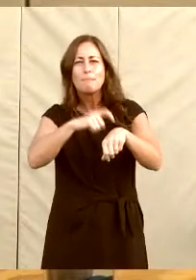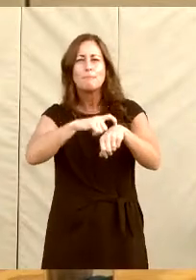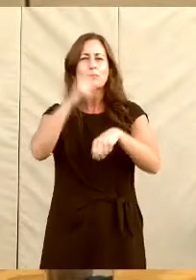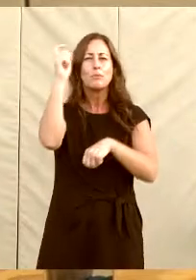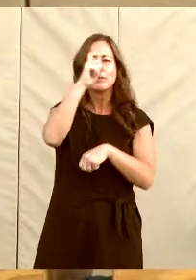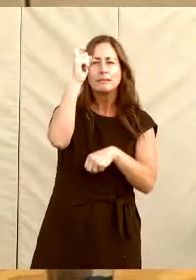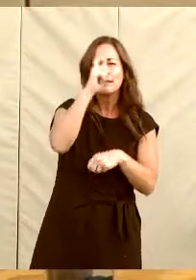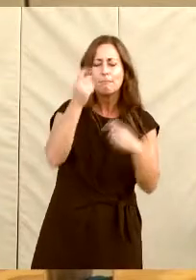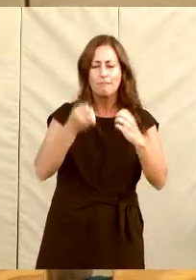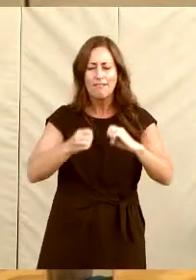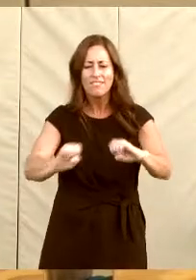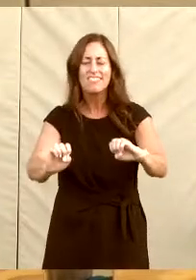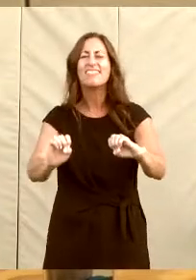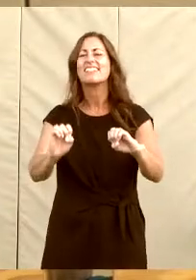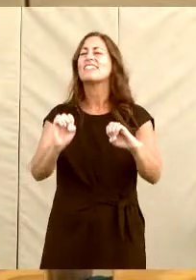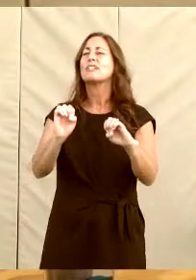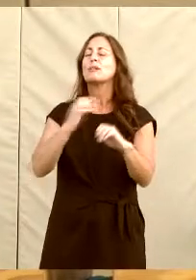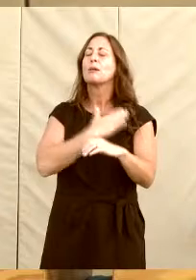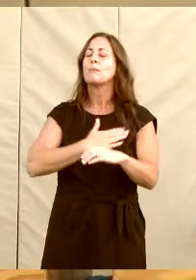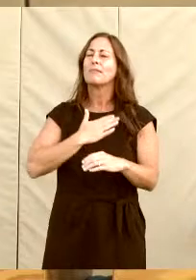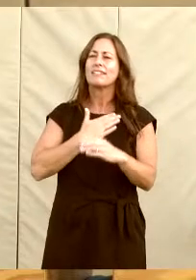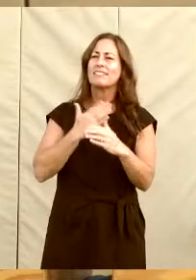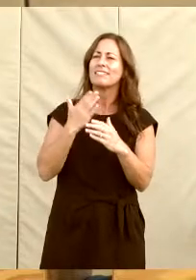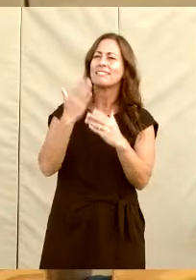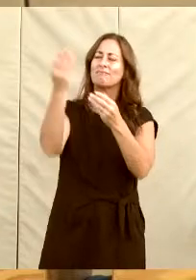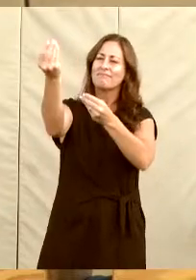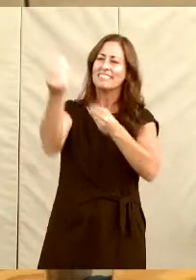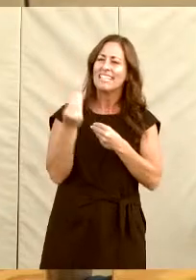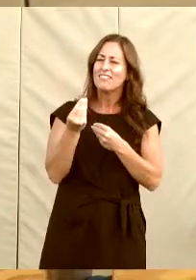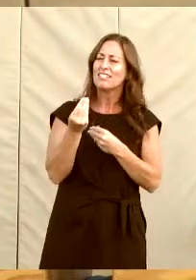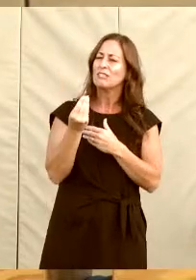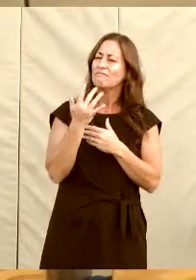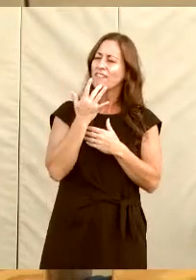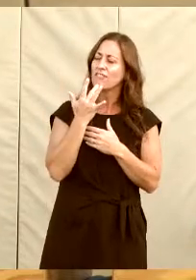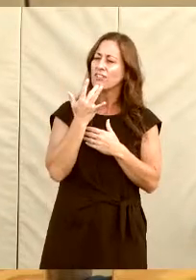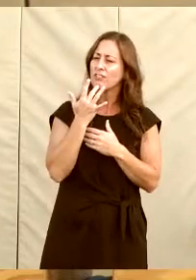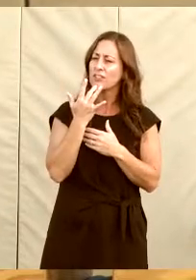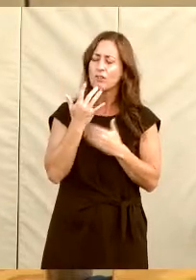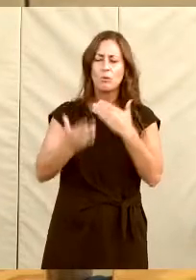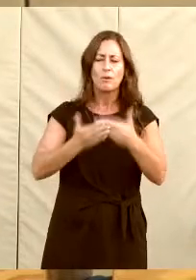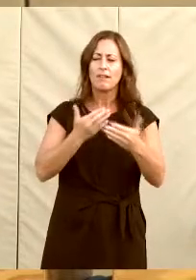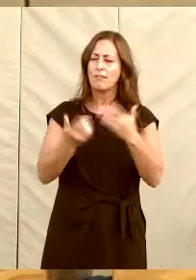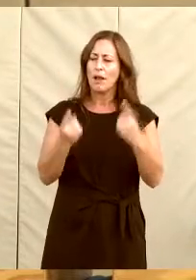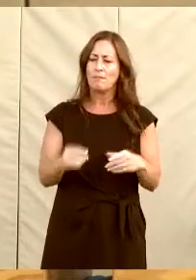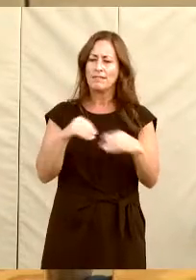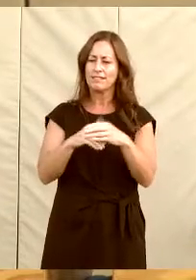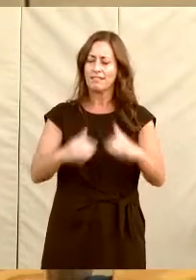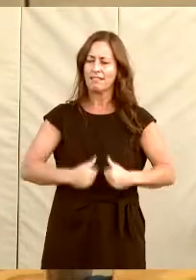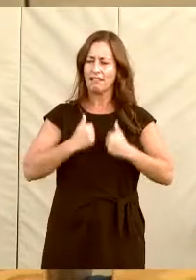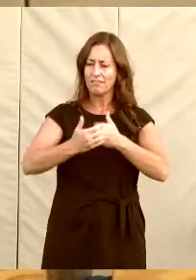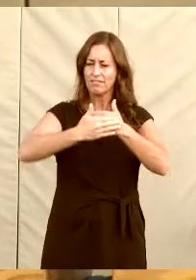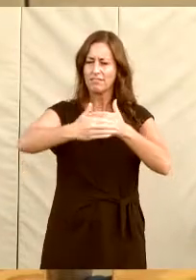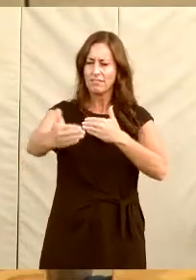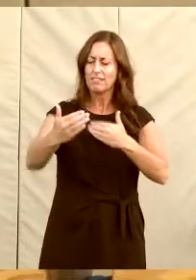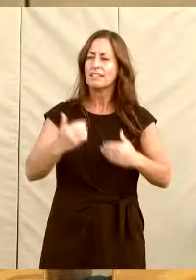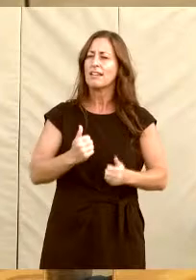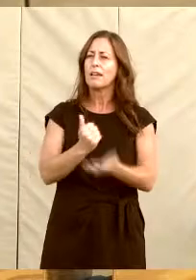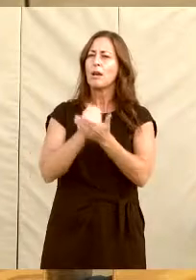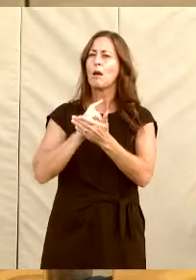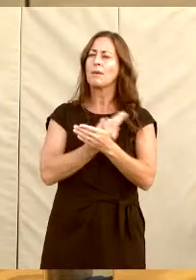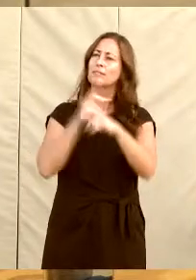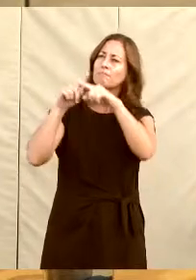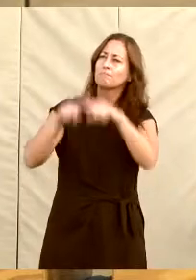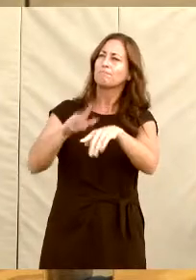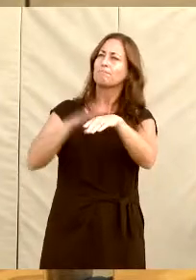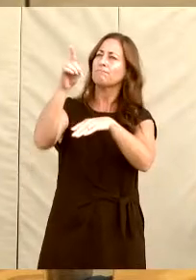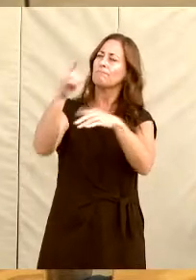provide favor to all of us in our journeys of life, no matter what they may be, and to help us keep you in our hearts and lean on you whenever we encounter struggle. I